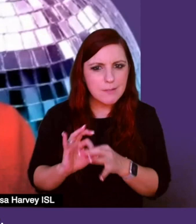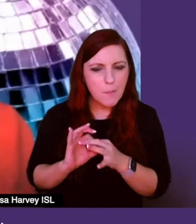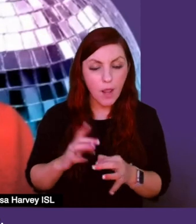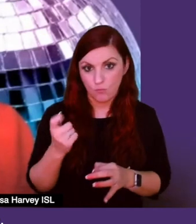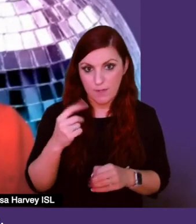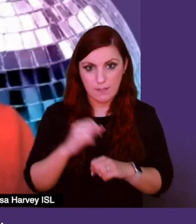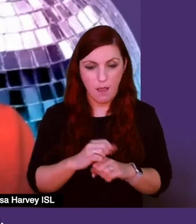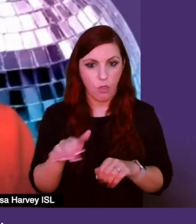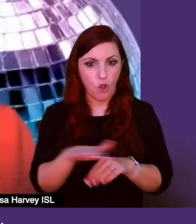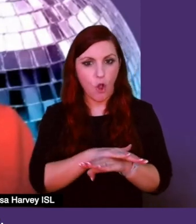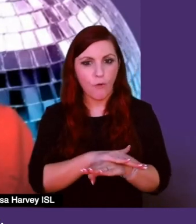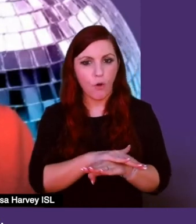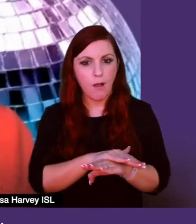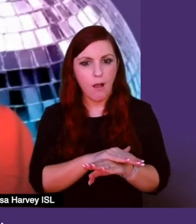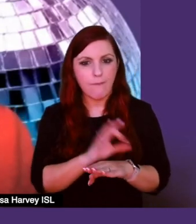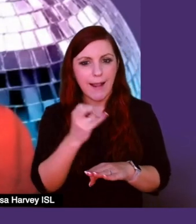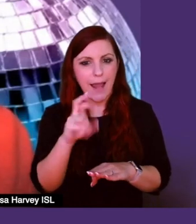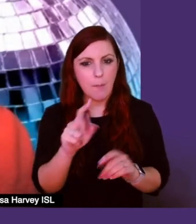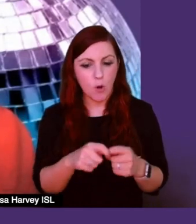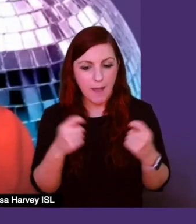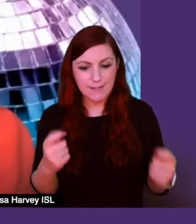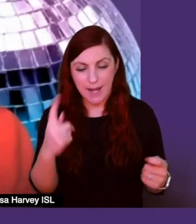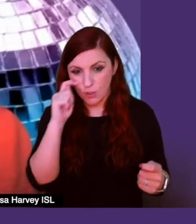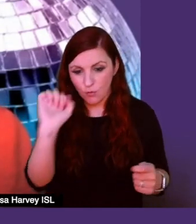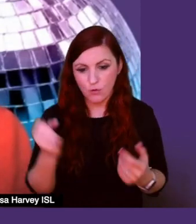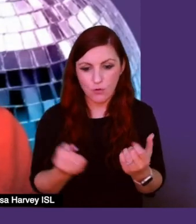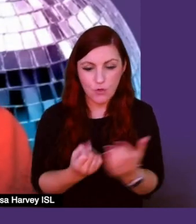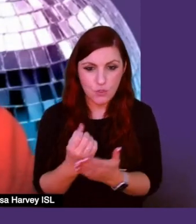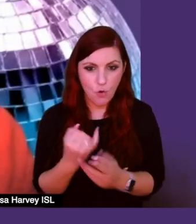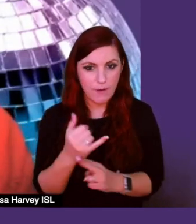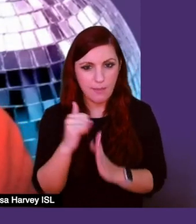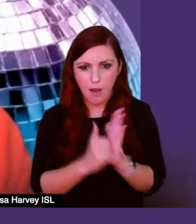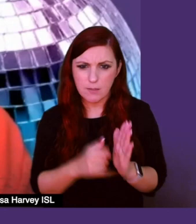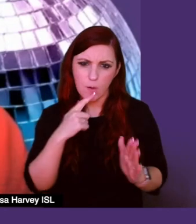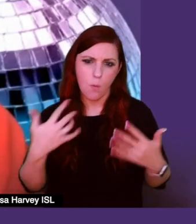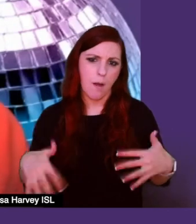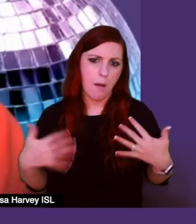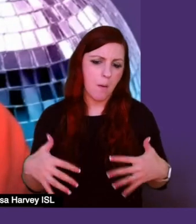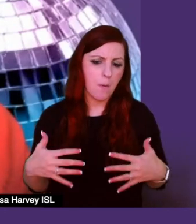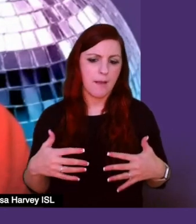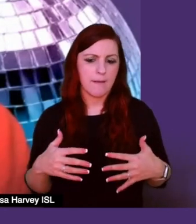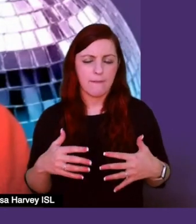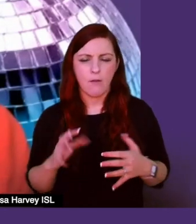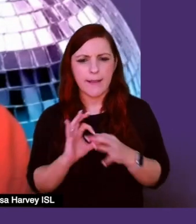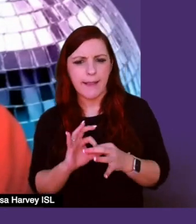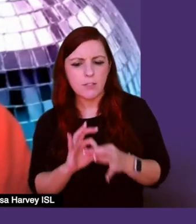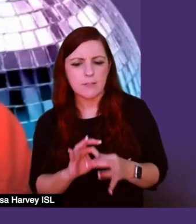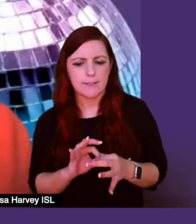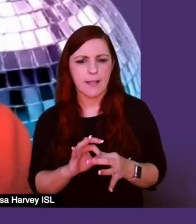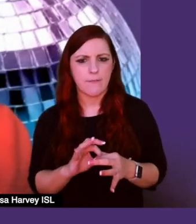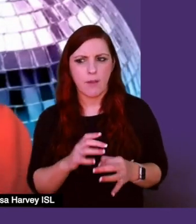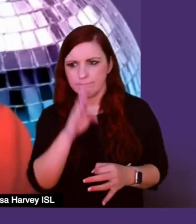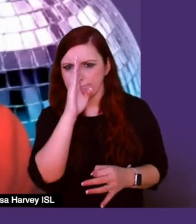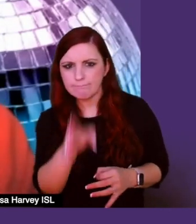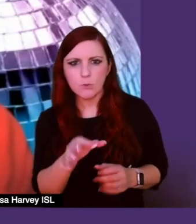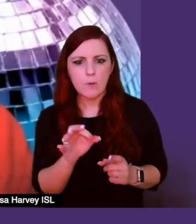recently on the cover of Glamour magazine, and I just thought your story on the article was incredible. As I say, just very to